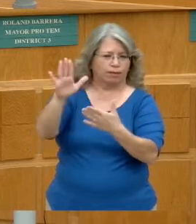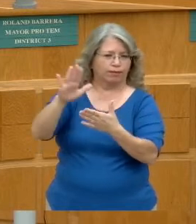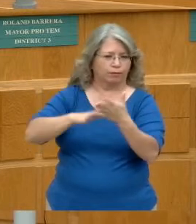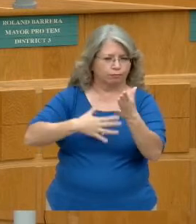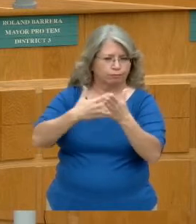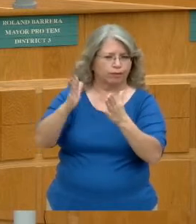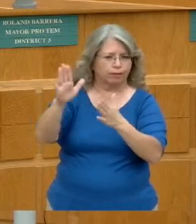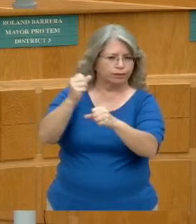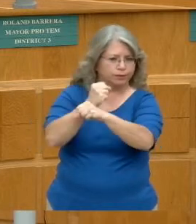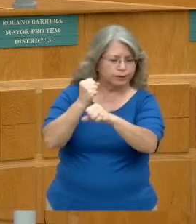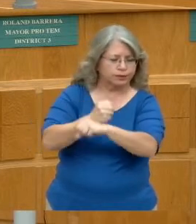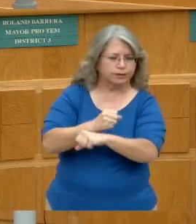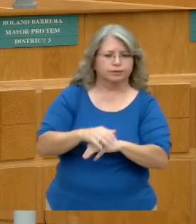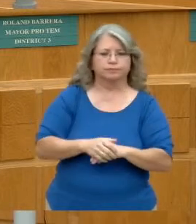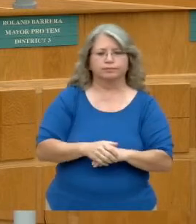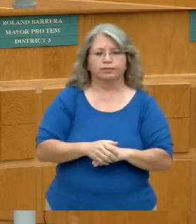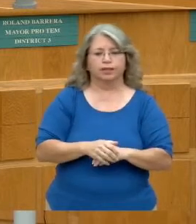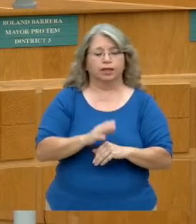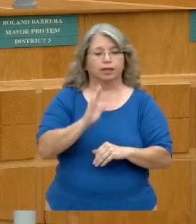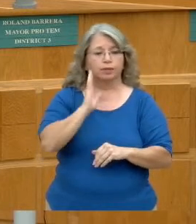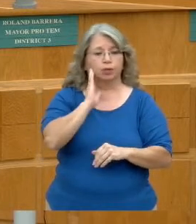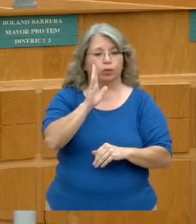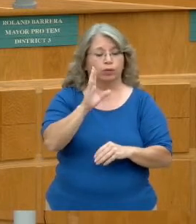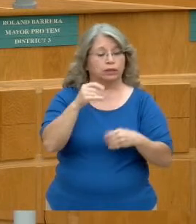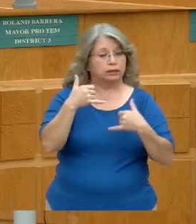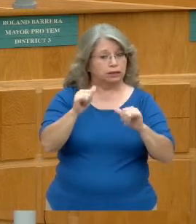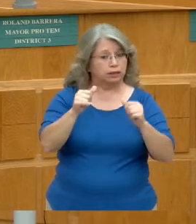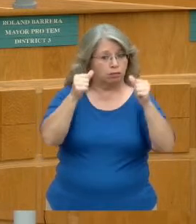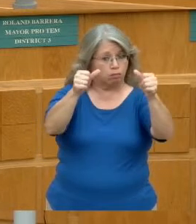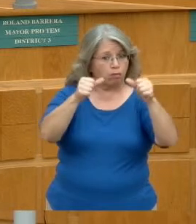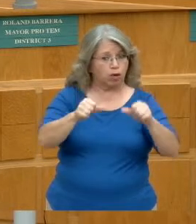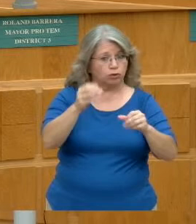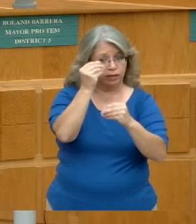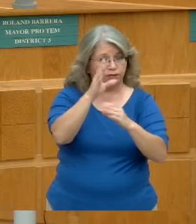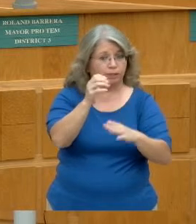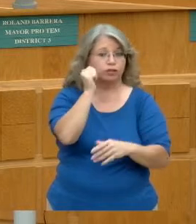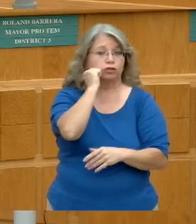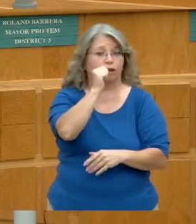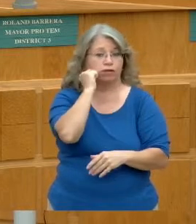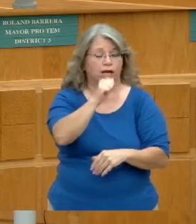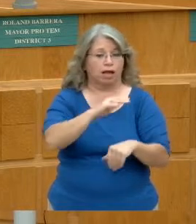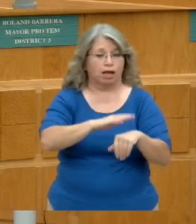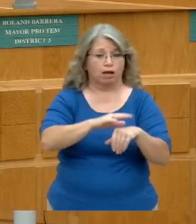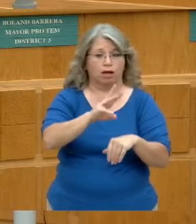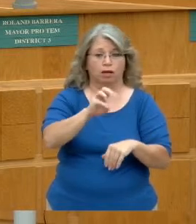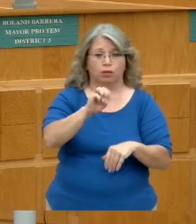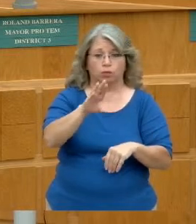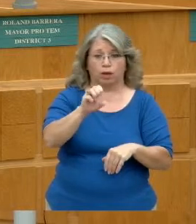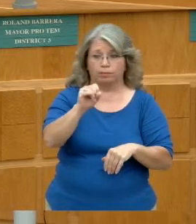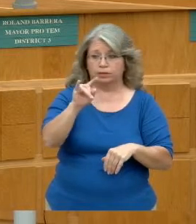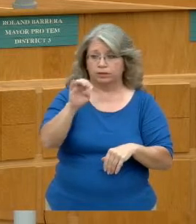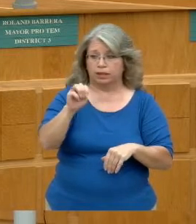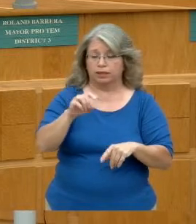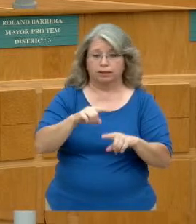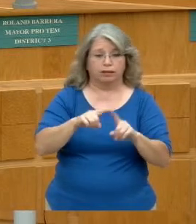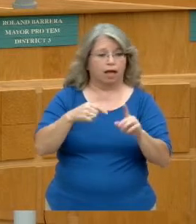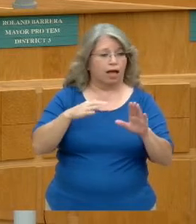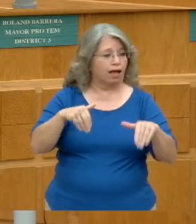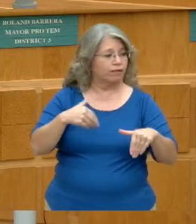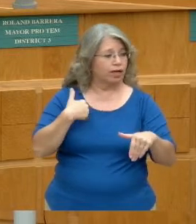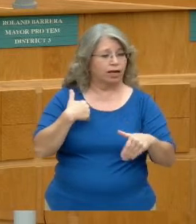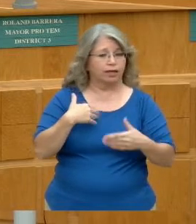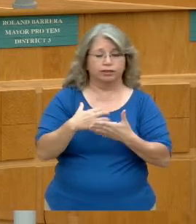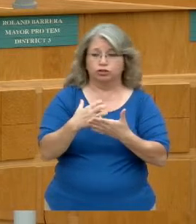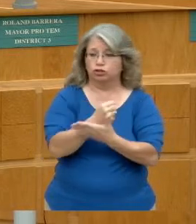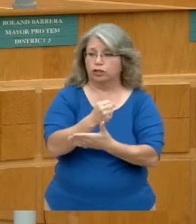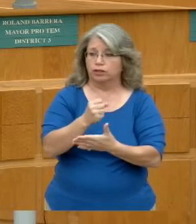we will continue to give out the information on a daily basis. And I don't know, I haven't had a chance to check with